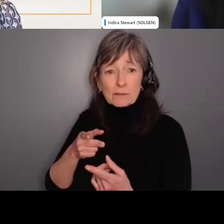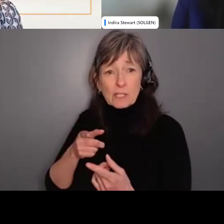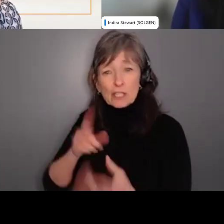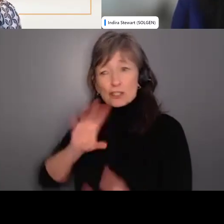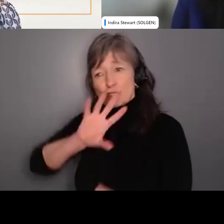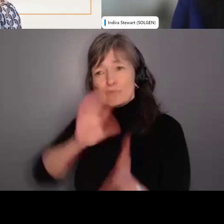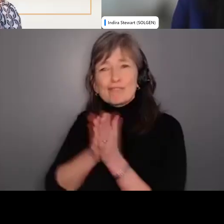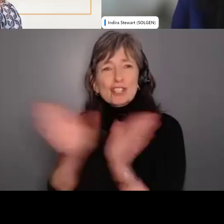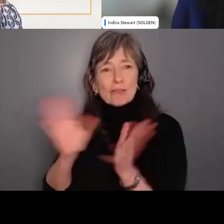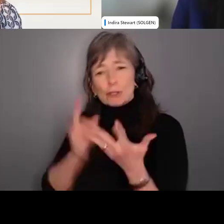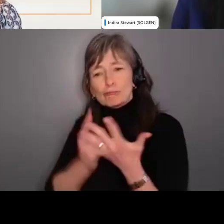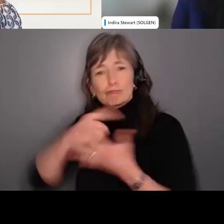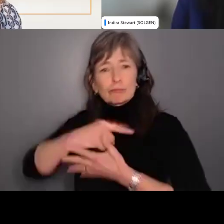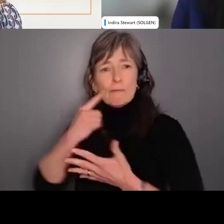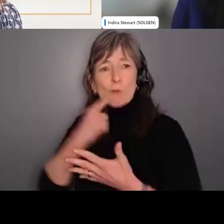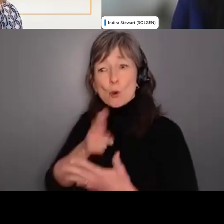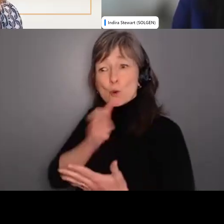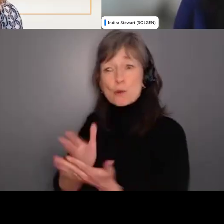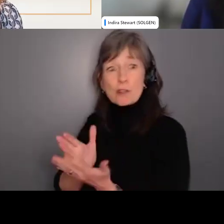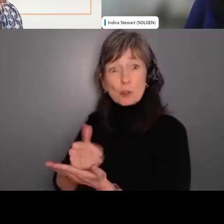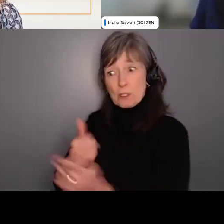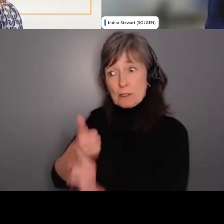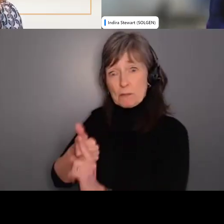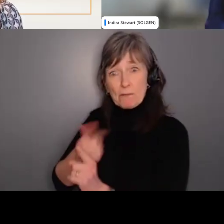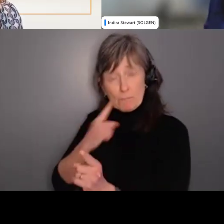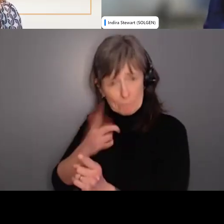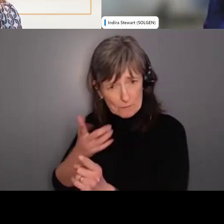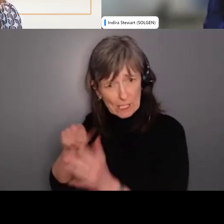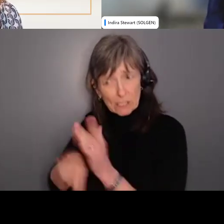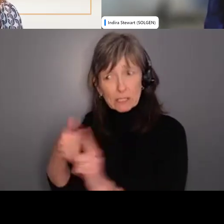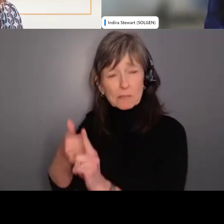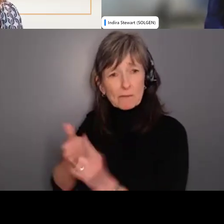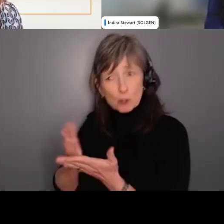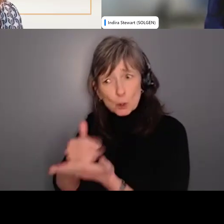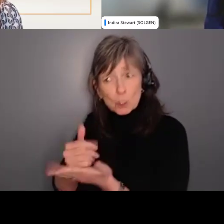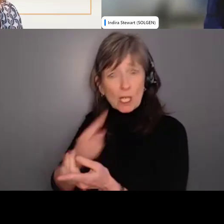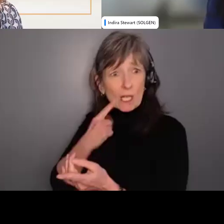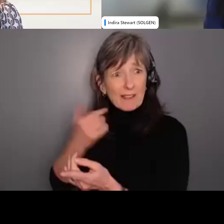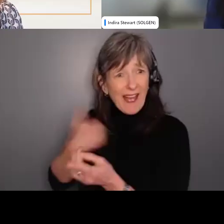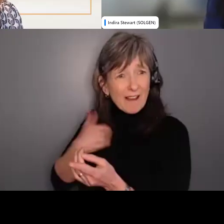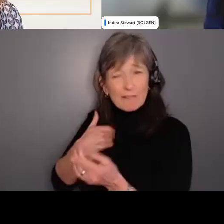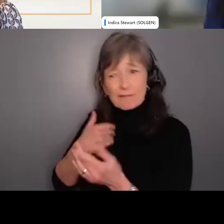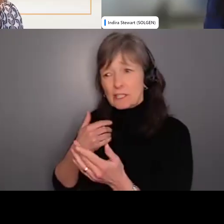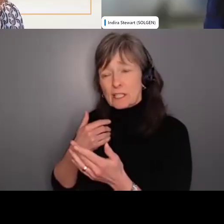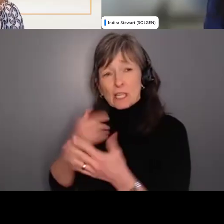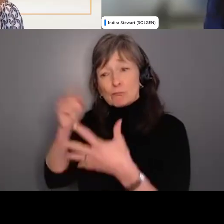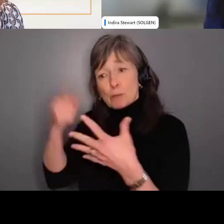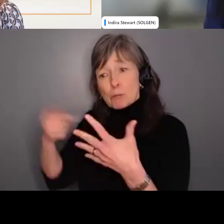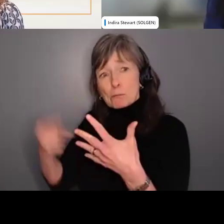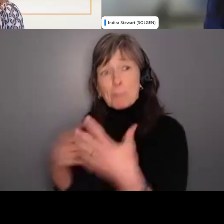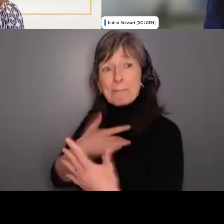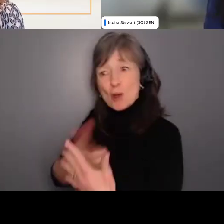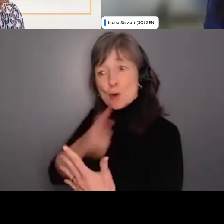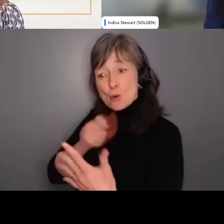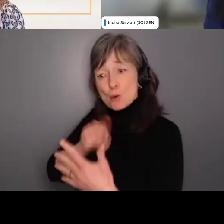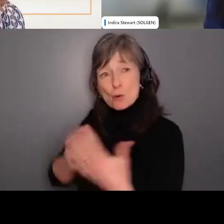suicide. Now, I know that you do inquests around suicides. So is that something they talk about with older adults, or age is not